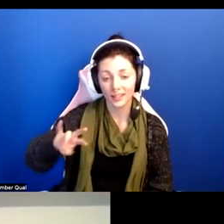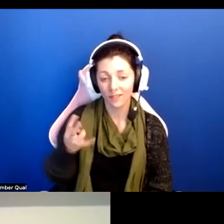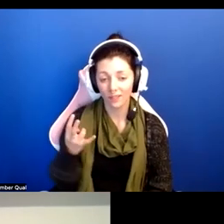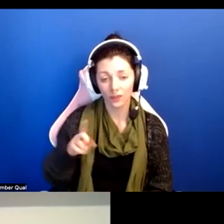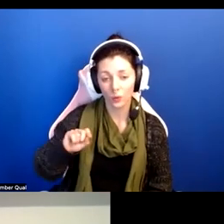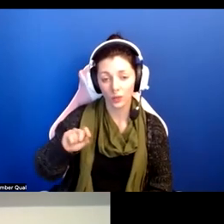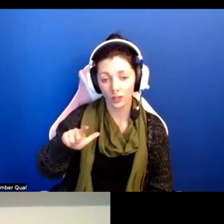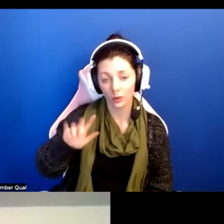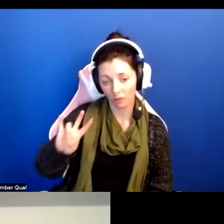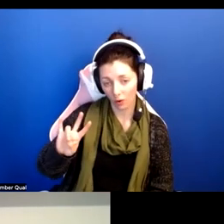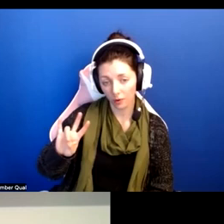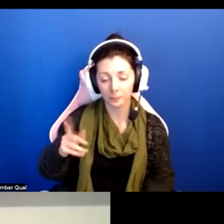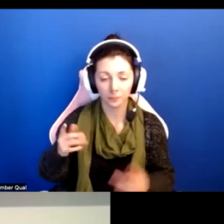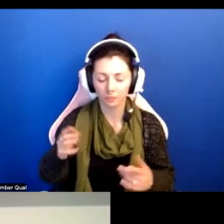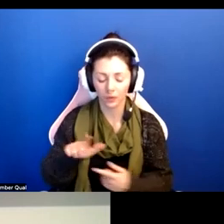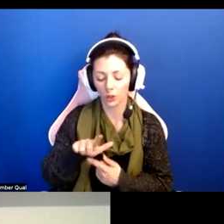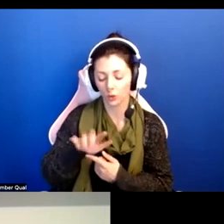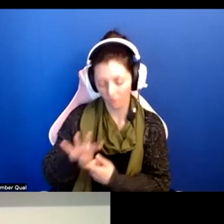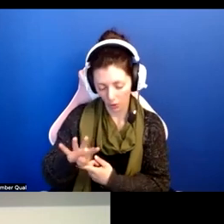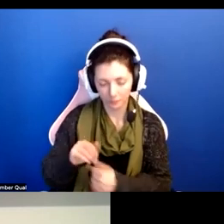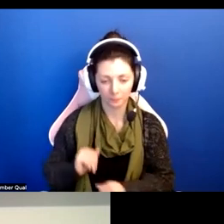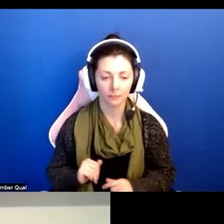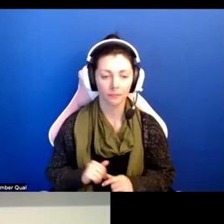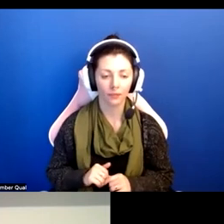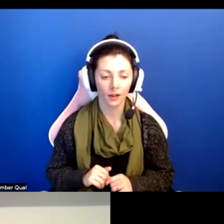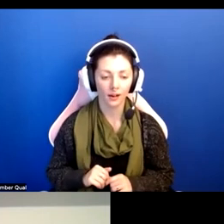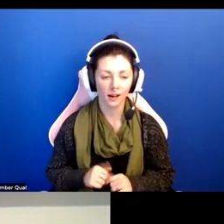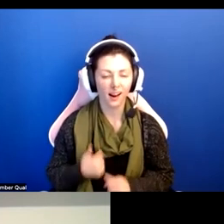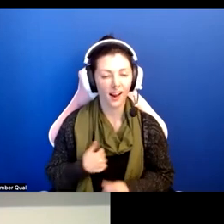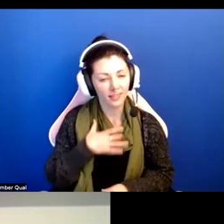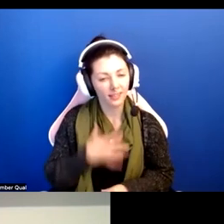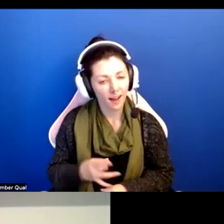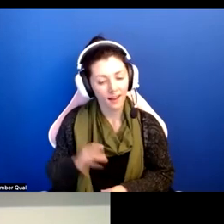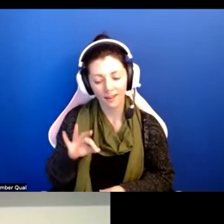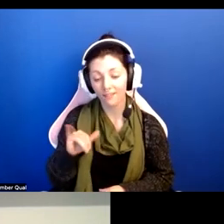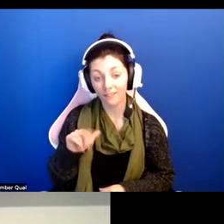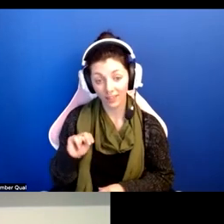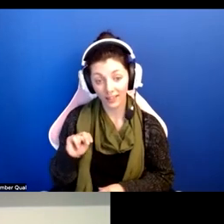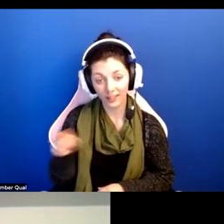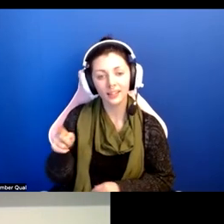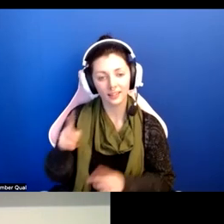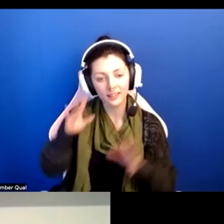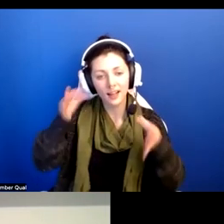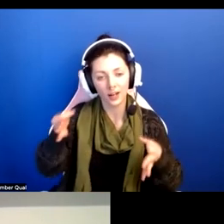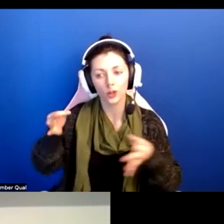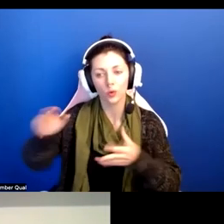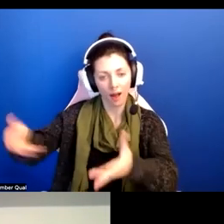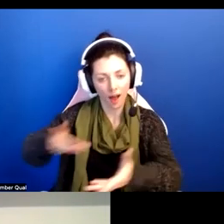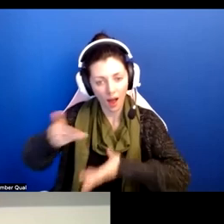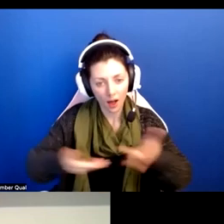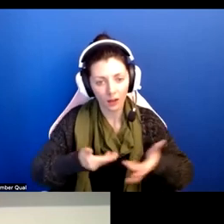like how Finn just invited artists who had informed their practice. You know,